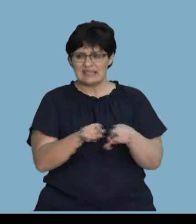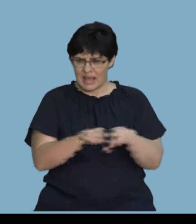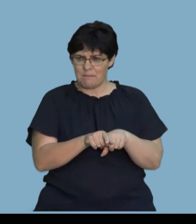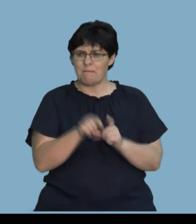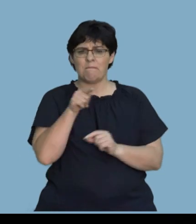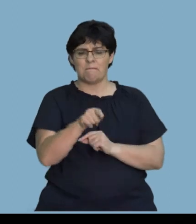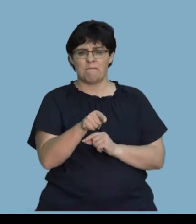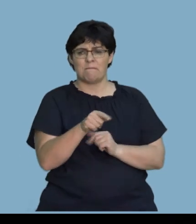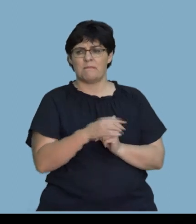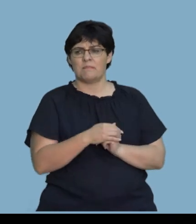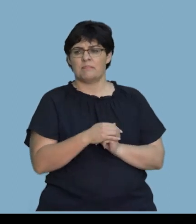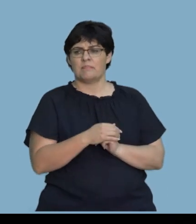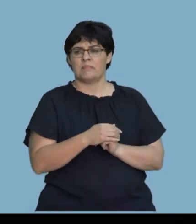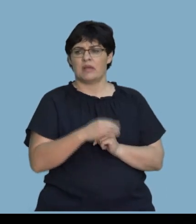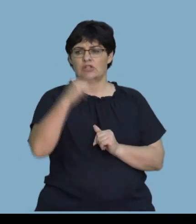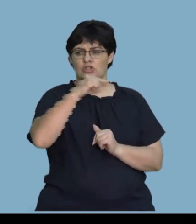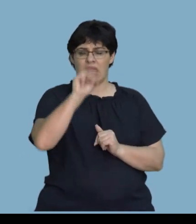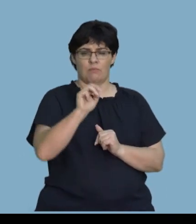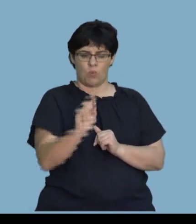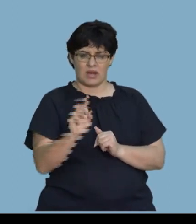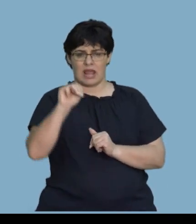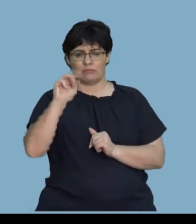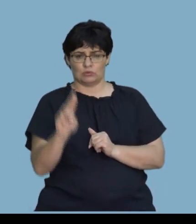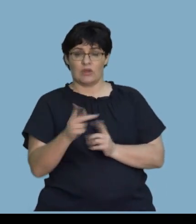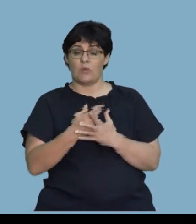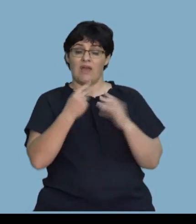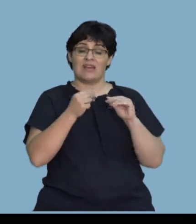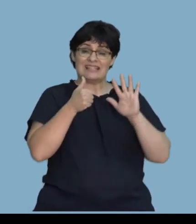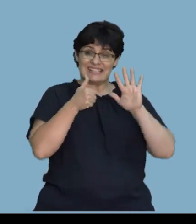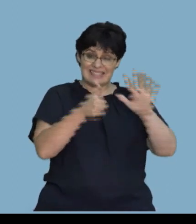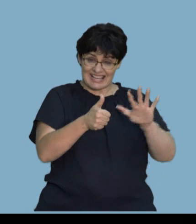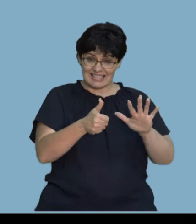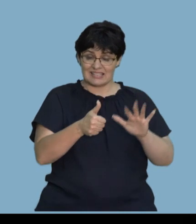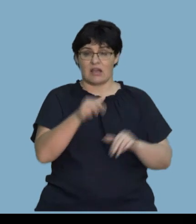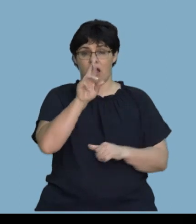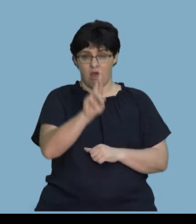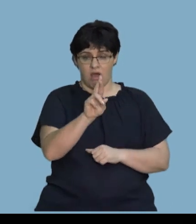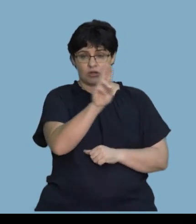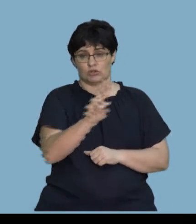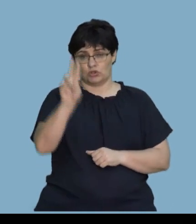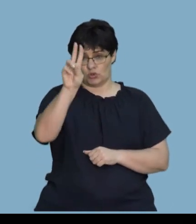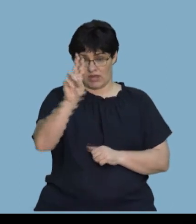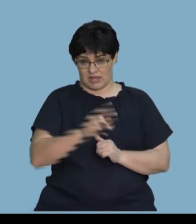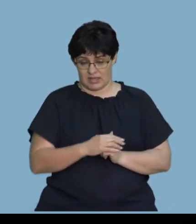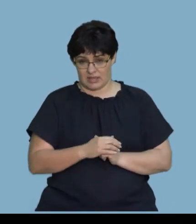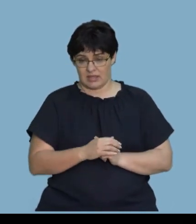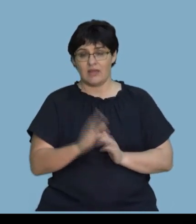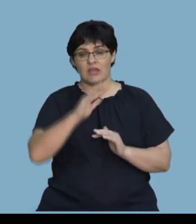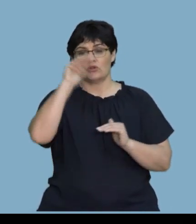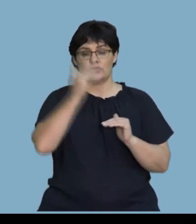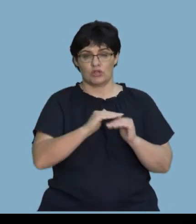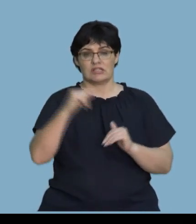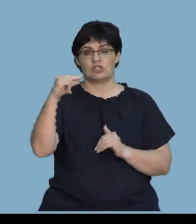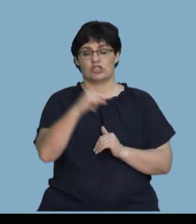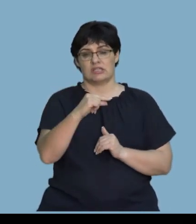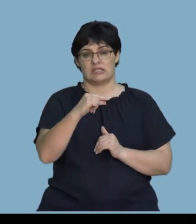we assume, okay? And then we've got what? 6R squared. We square the 6R. This reduces to